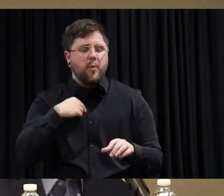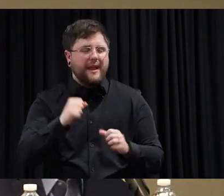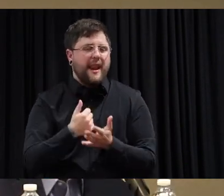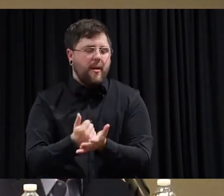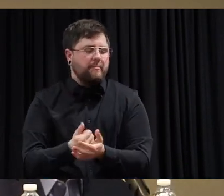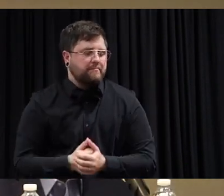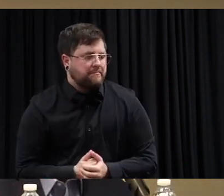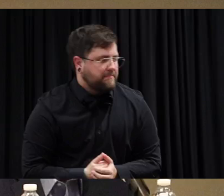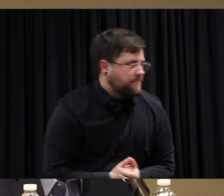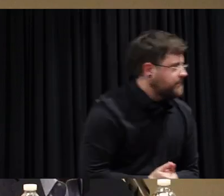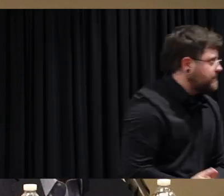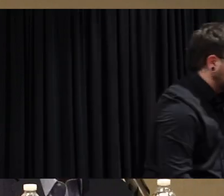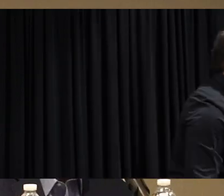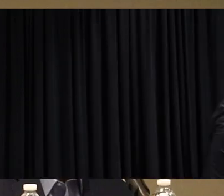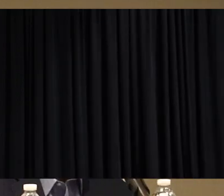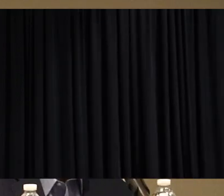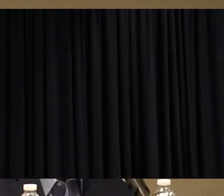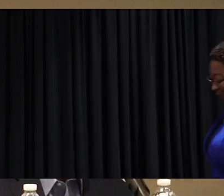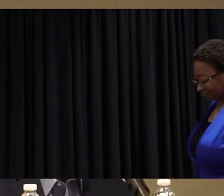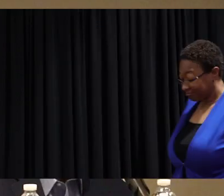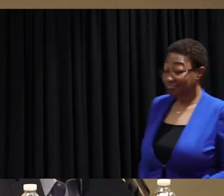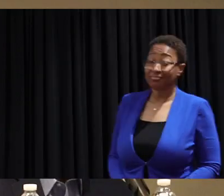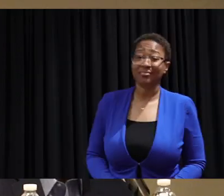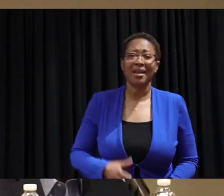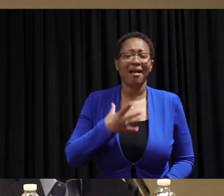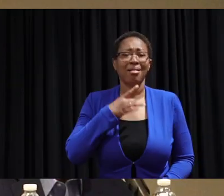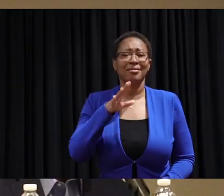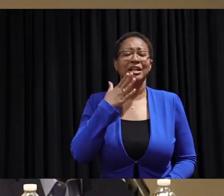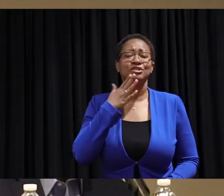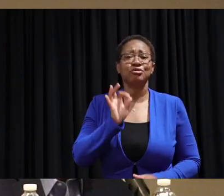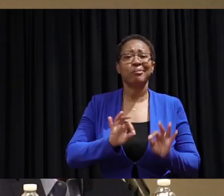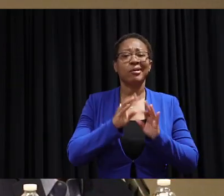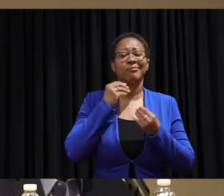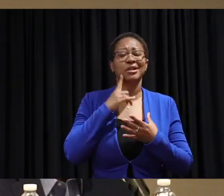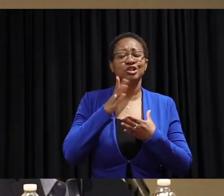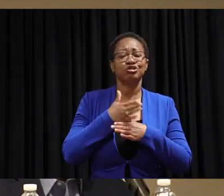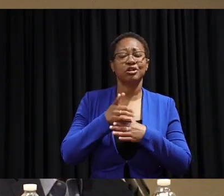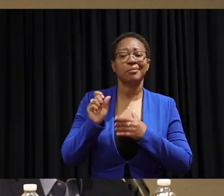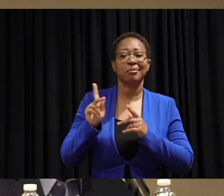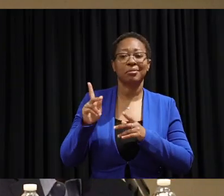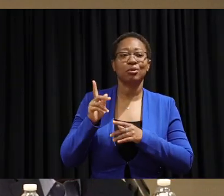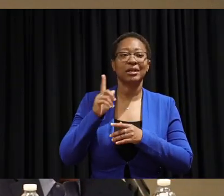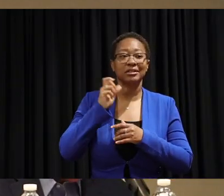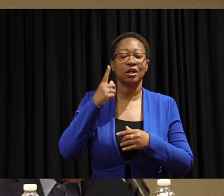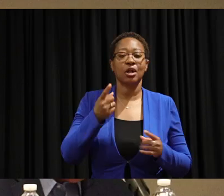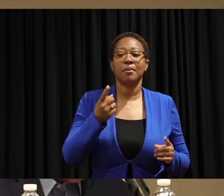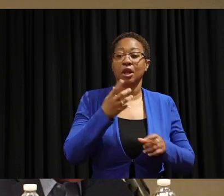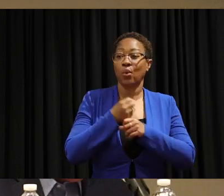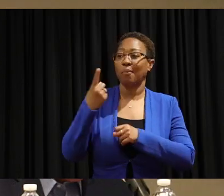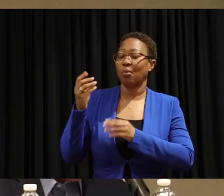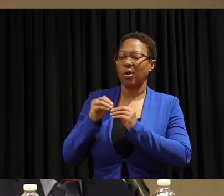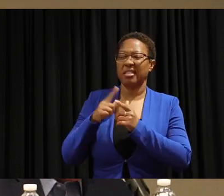like that. Very important to get the information out that people understand it. So that's awesome. Let me just get one more in on